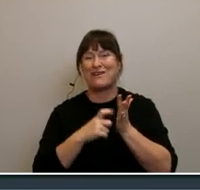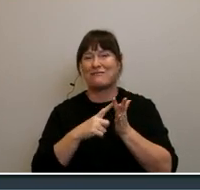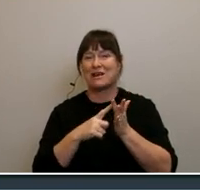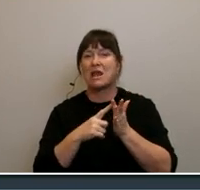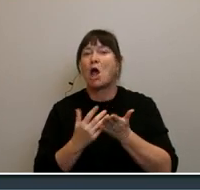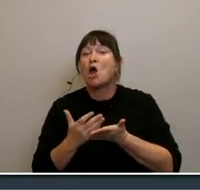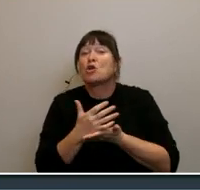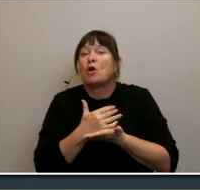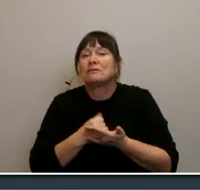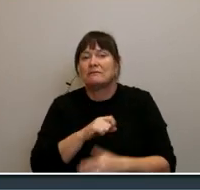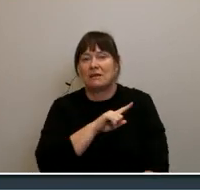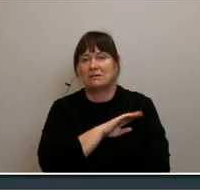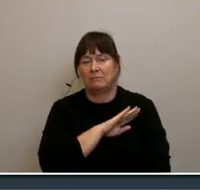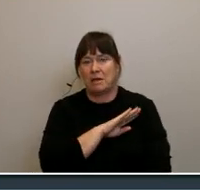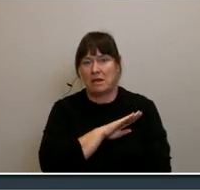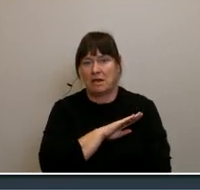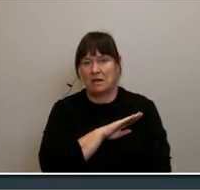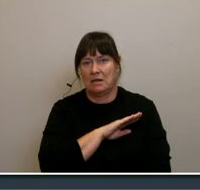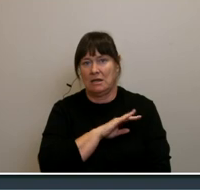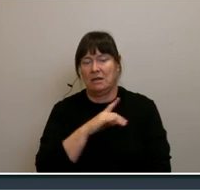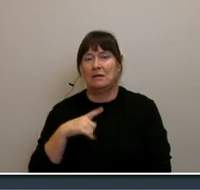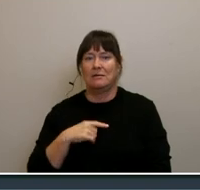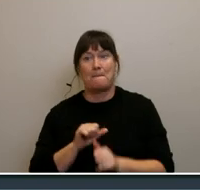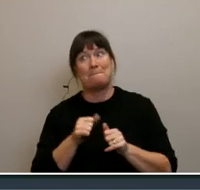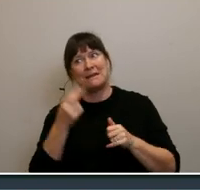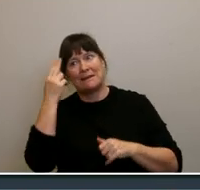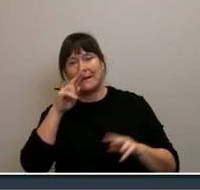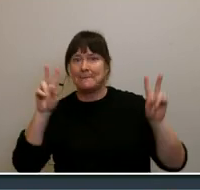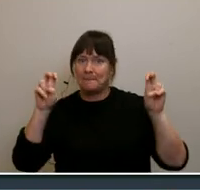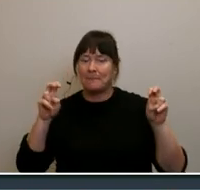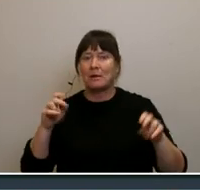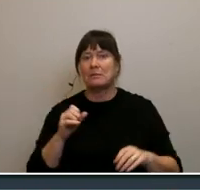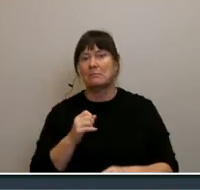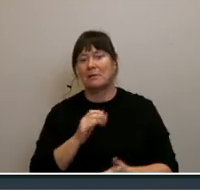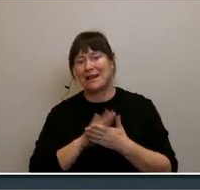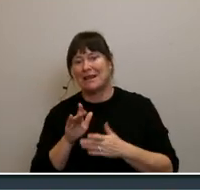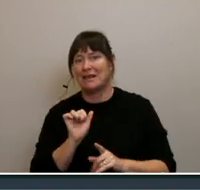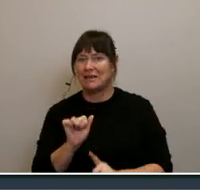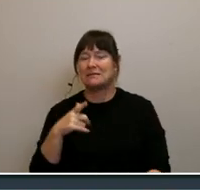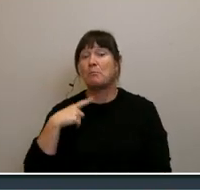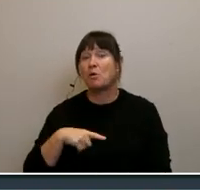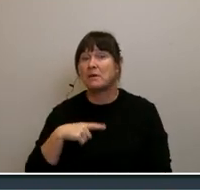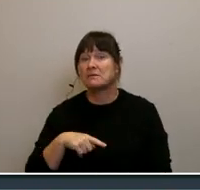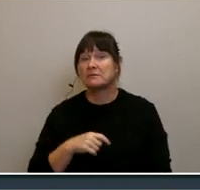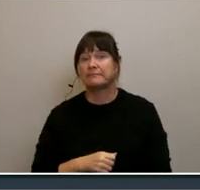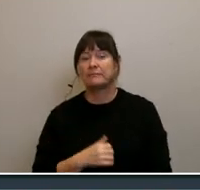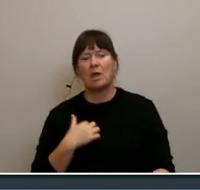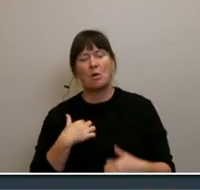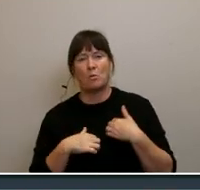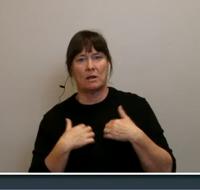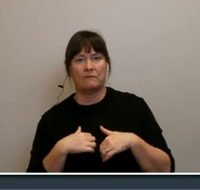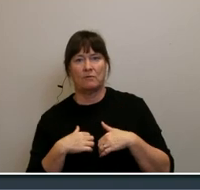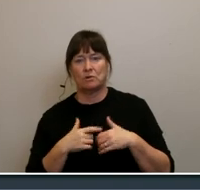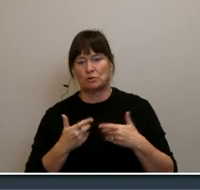will make it very clear what its purpose is. And we look forward to the public consultation on the